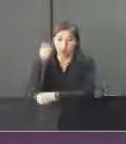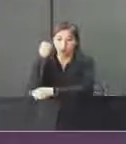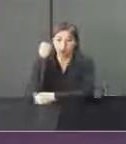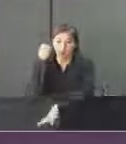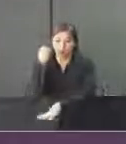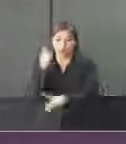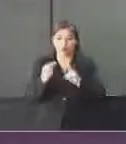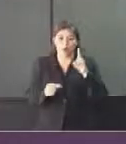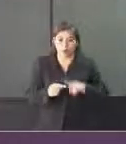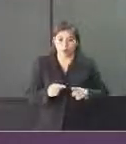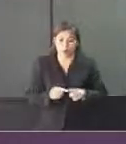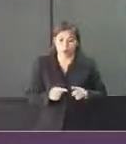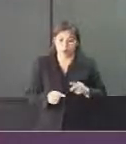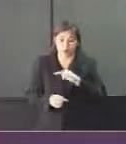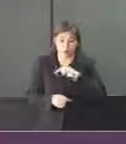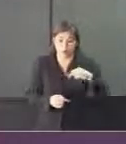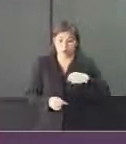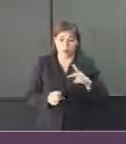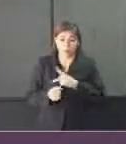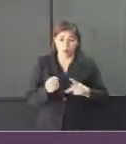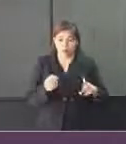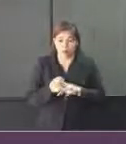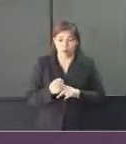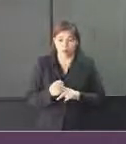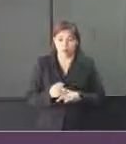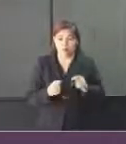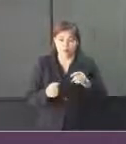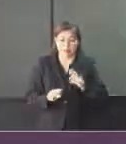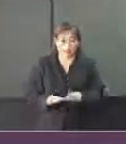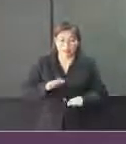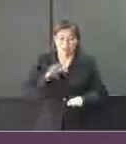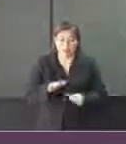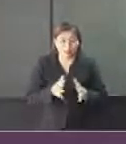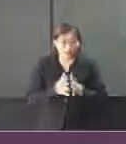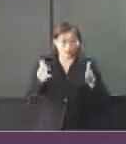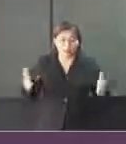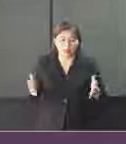legalization of abortion in our country. This is a huge step.